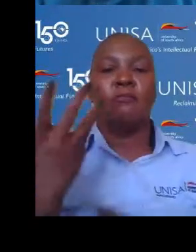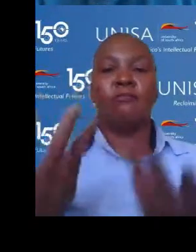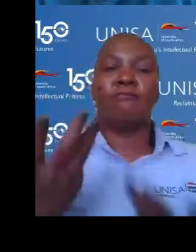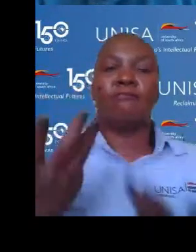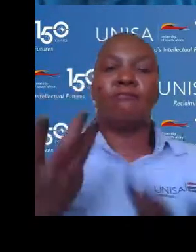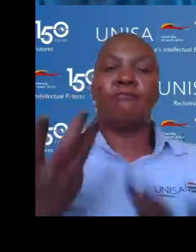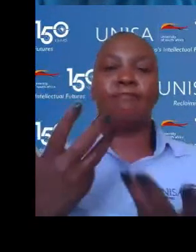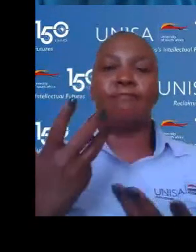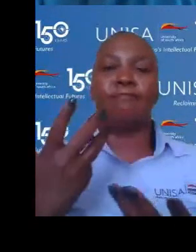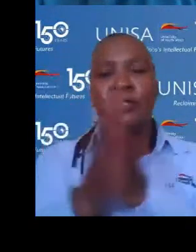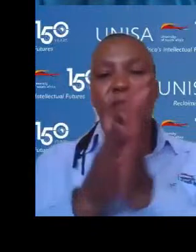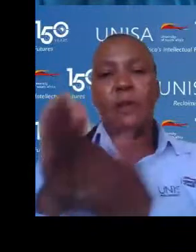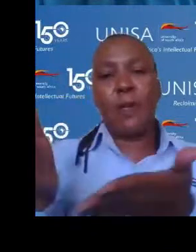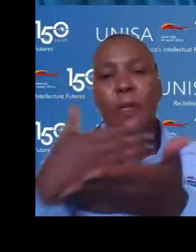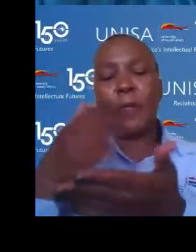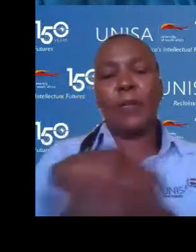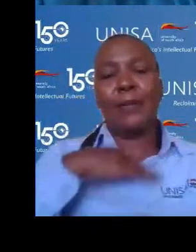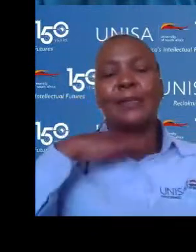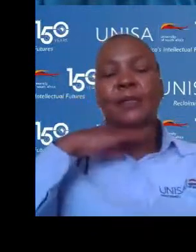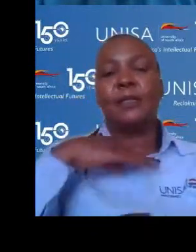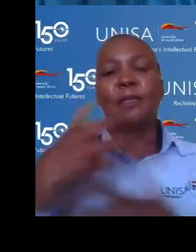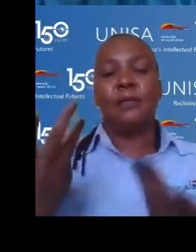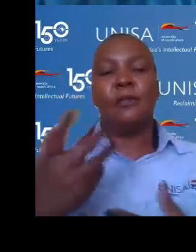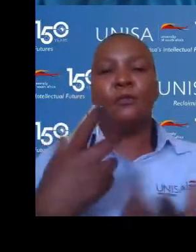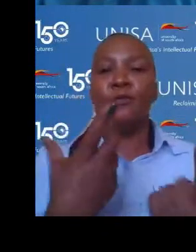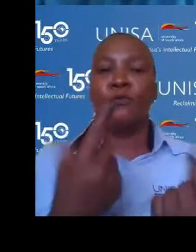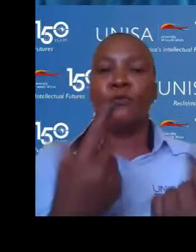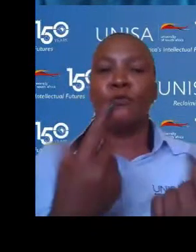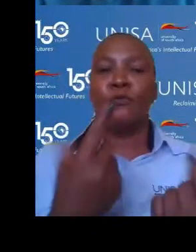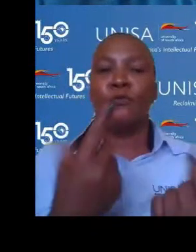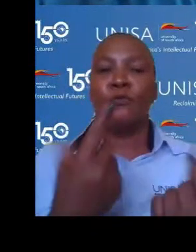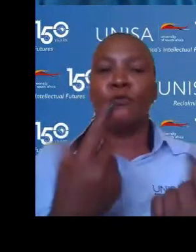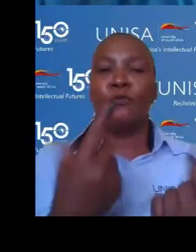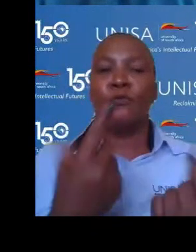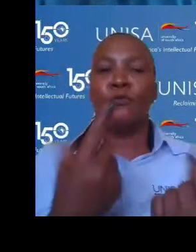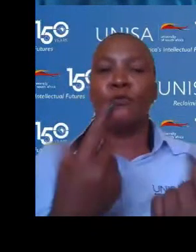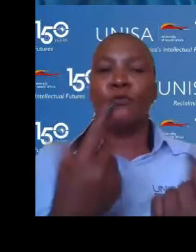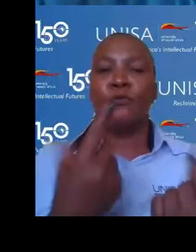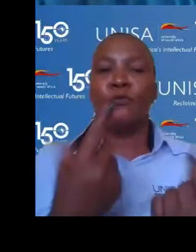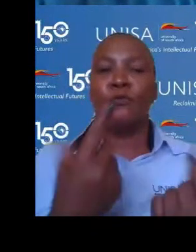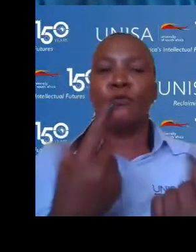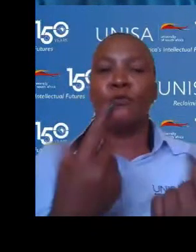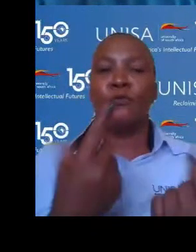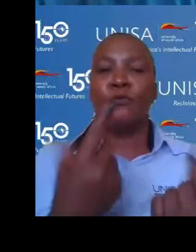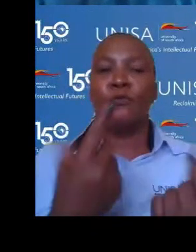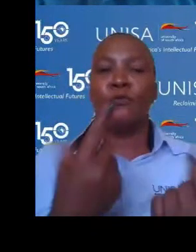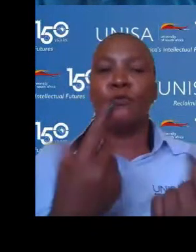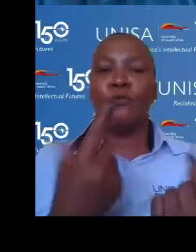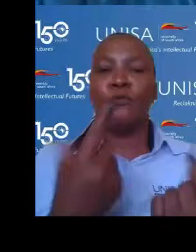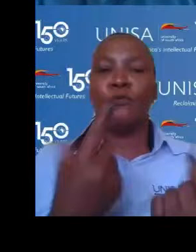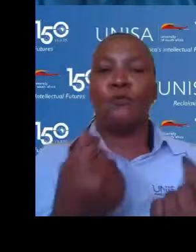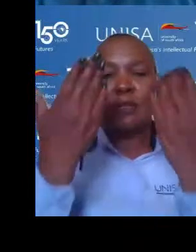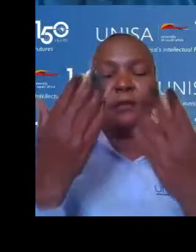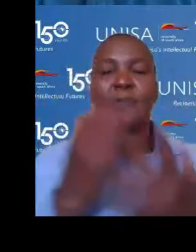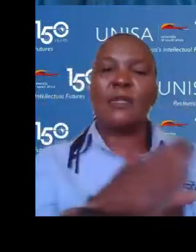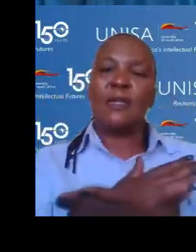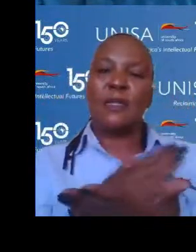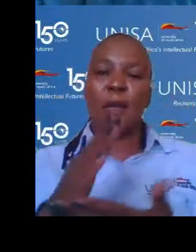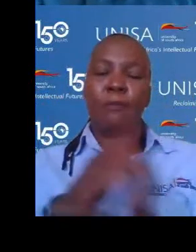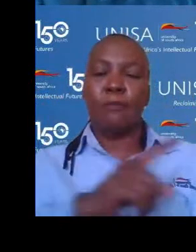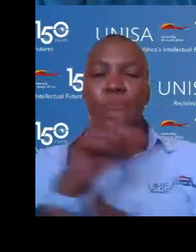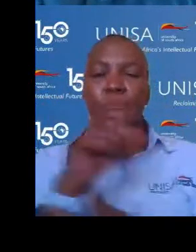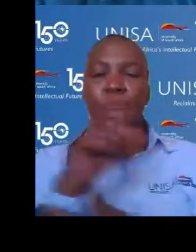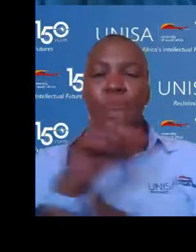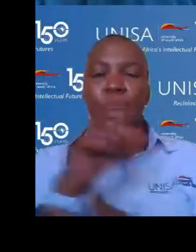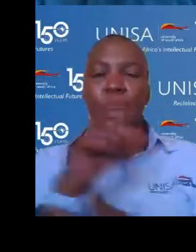motivation enough to invest time in your studies. Some of your commitment